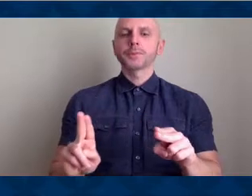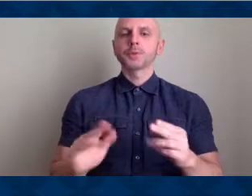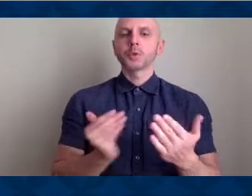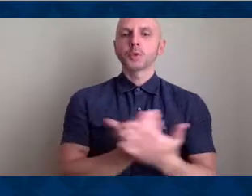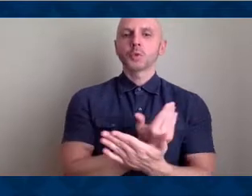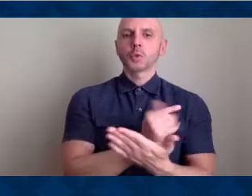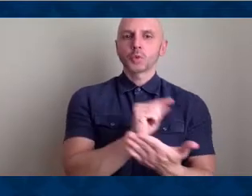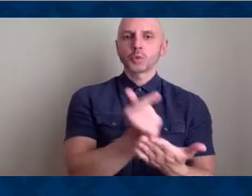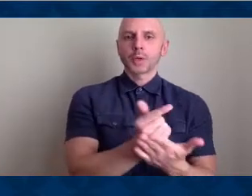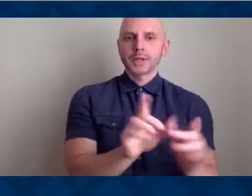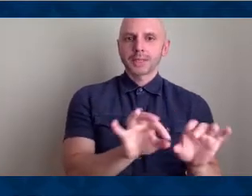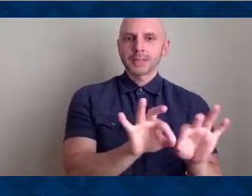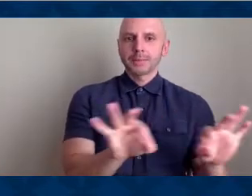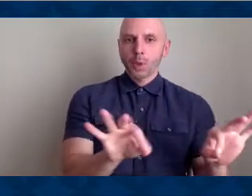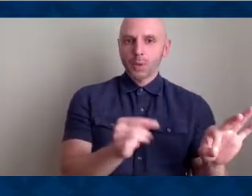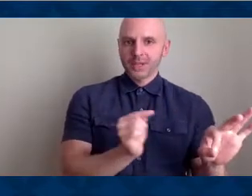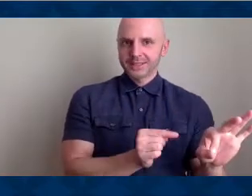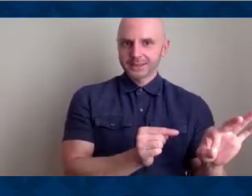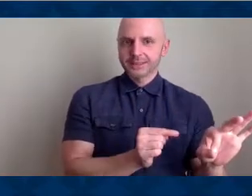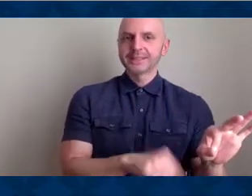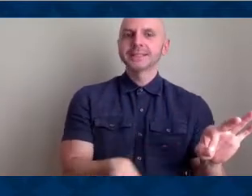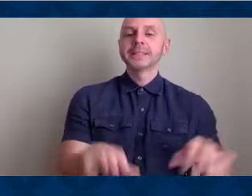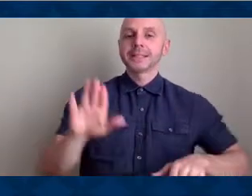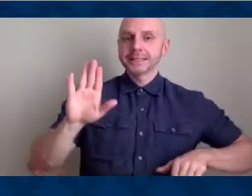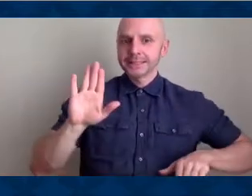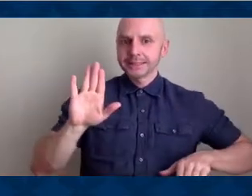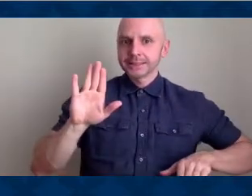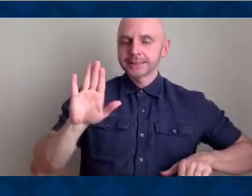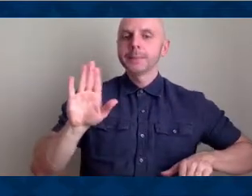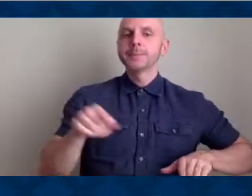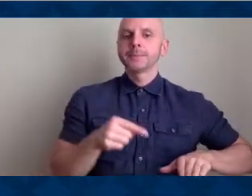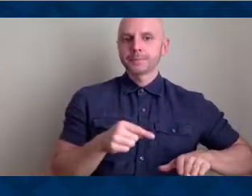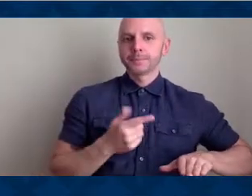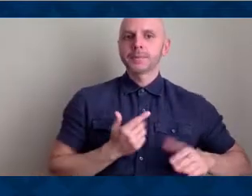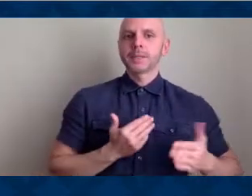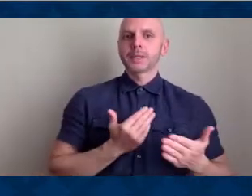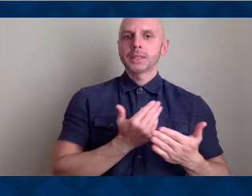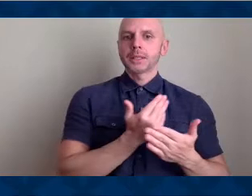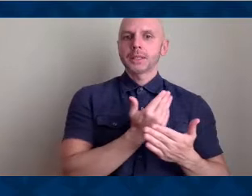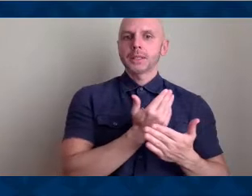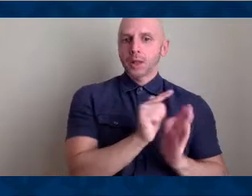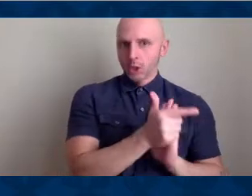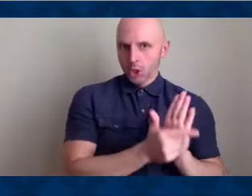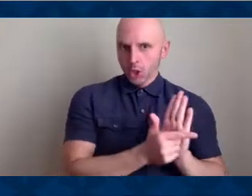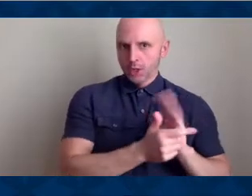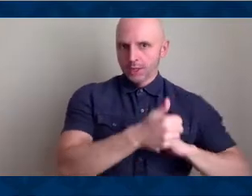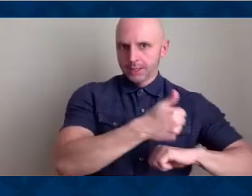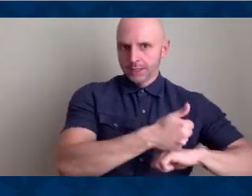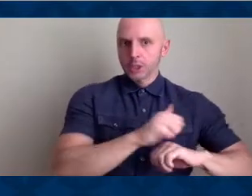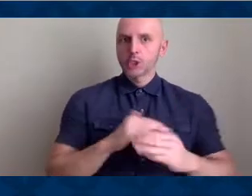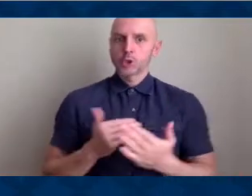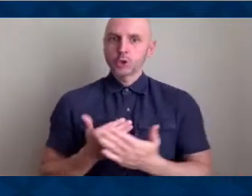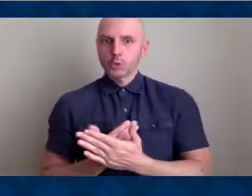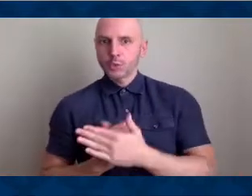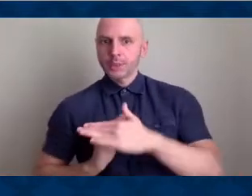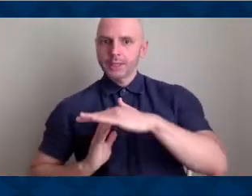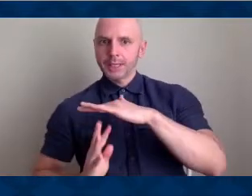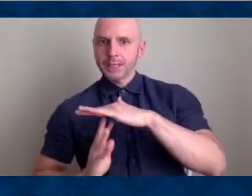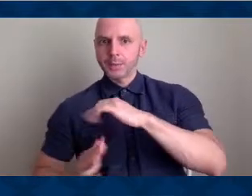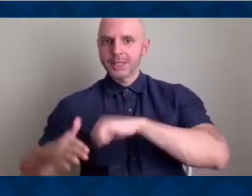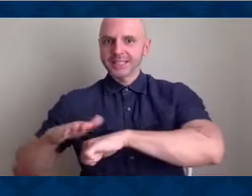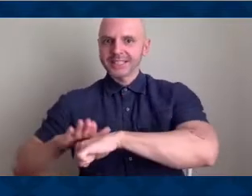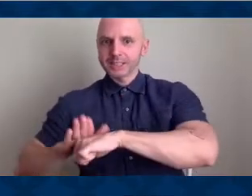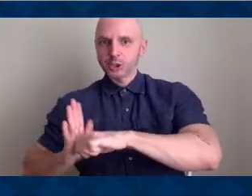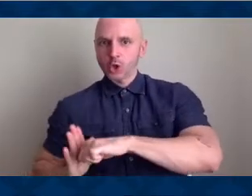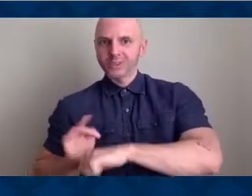and citizenship law, which will be required by all new immigration consultants in Canada, which will launch in